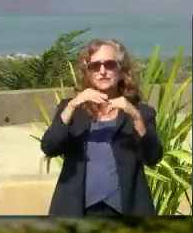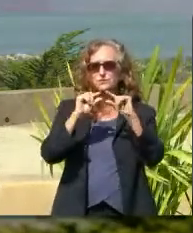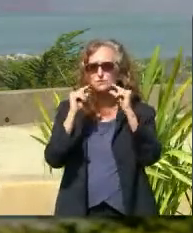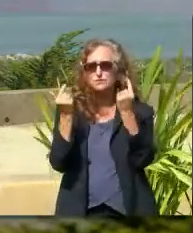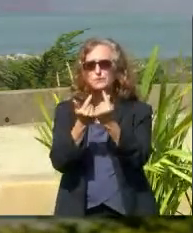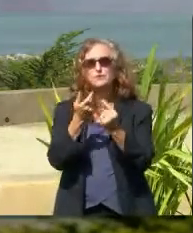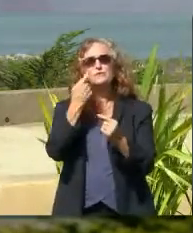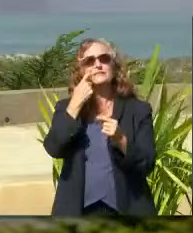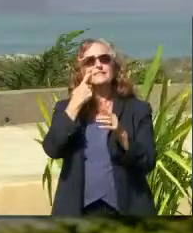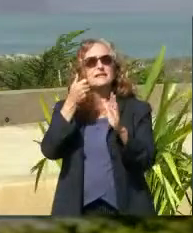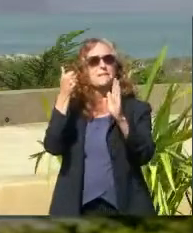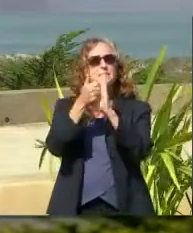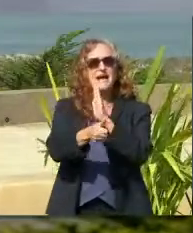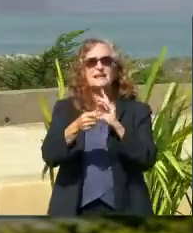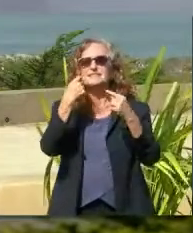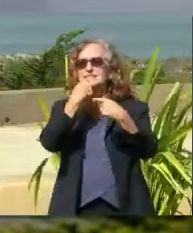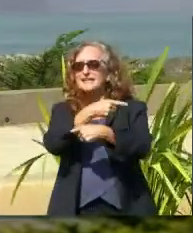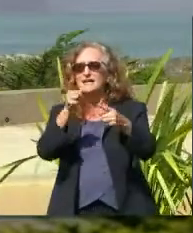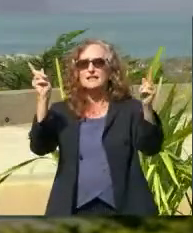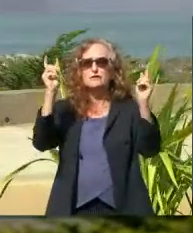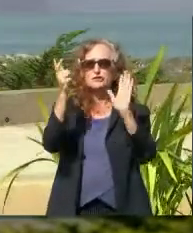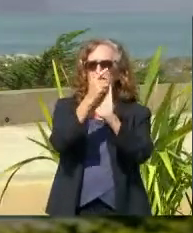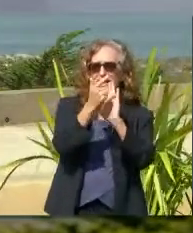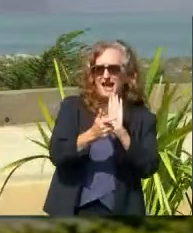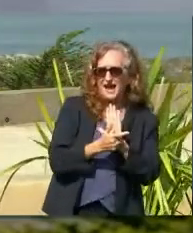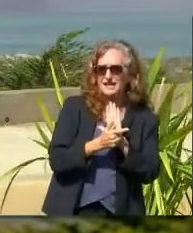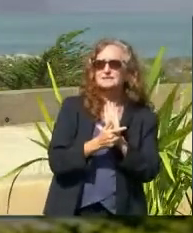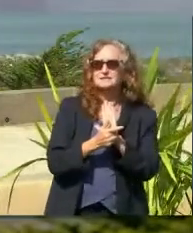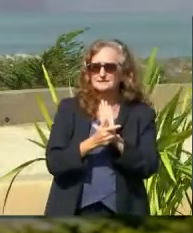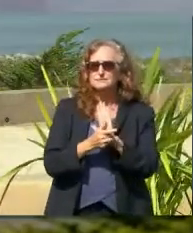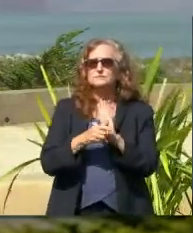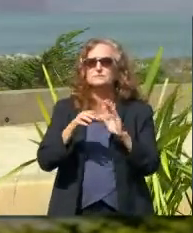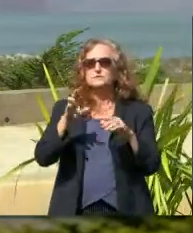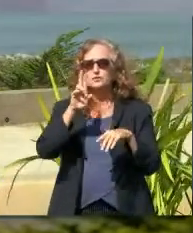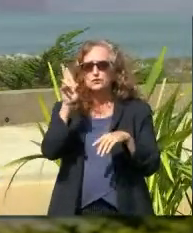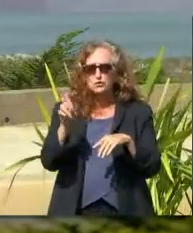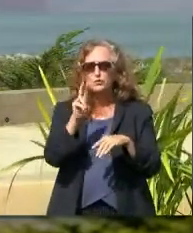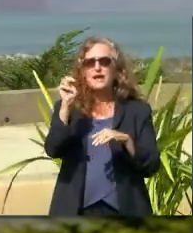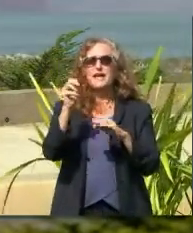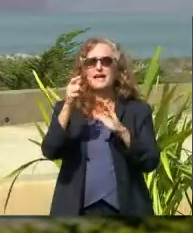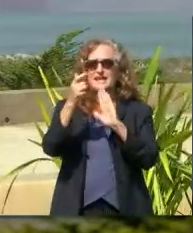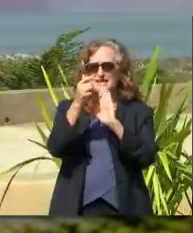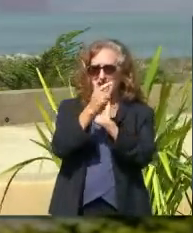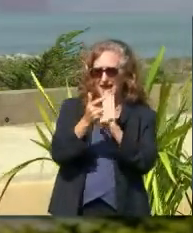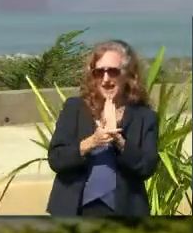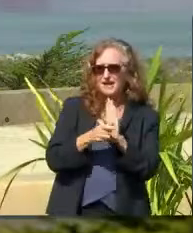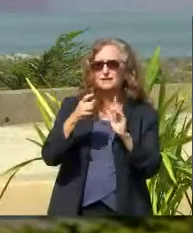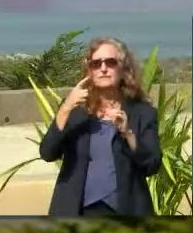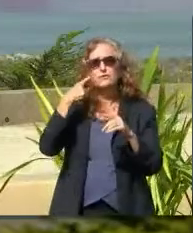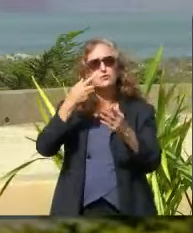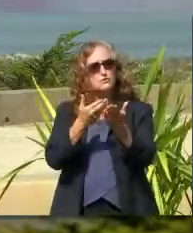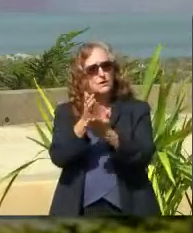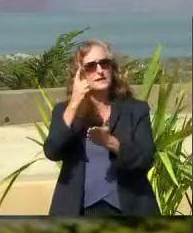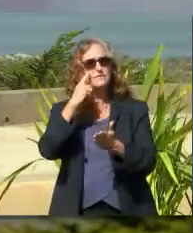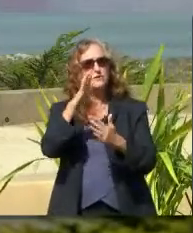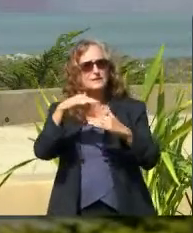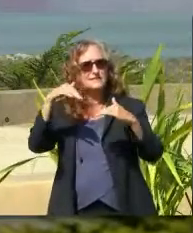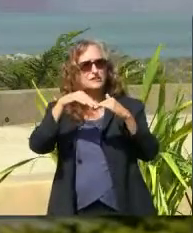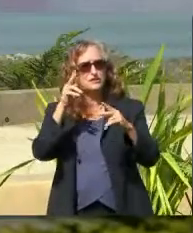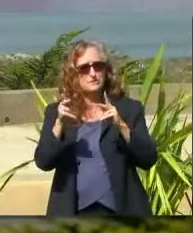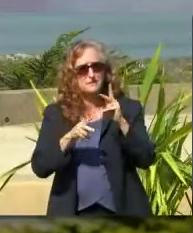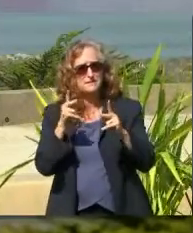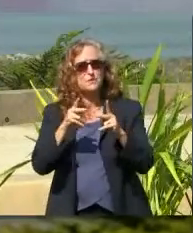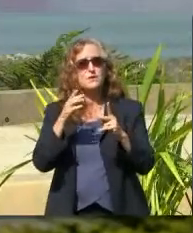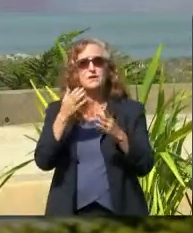the Declaration Act in our legislature, introducing the UN Declaration on the Rights of Indigenous Peoples so that we can turn back some of